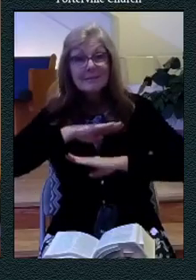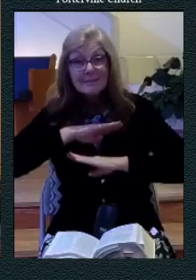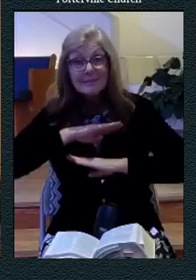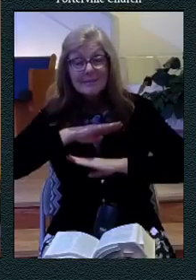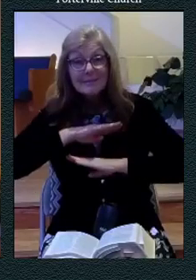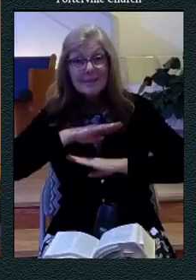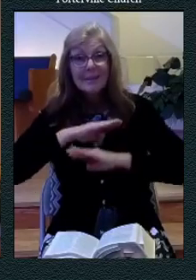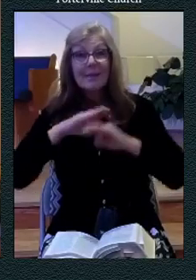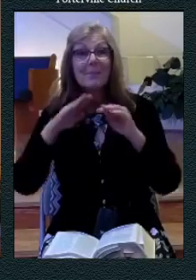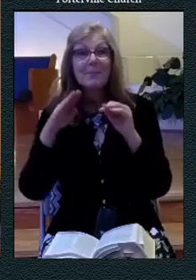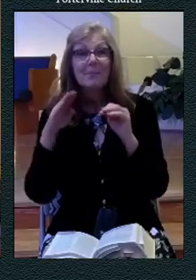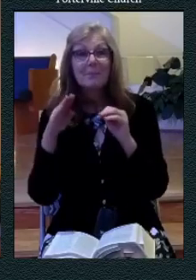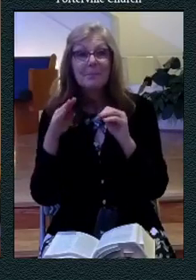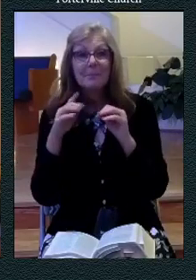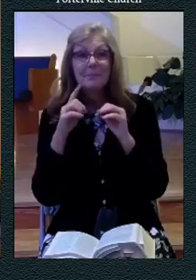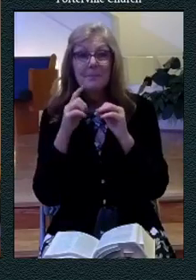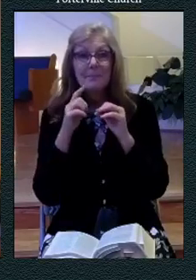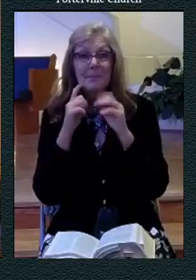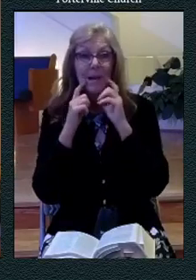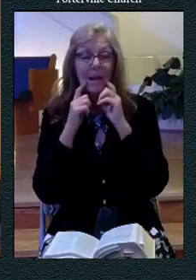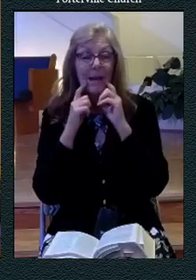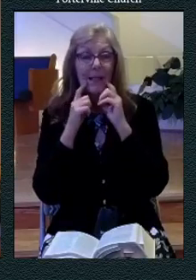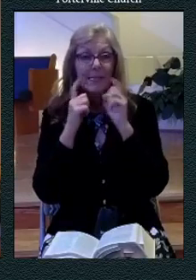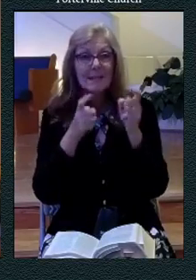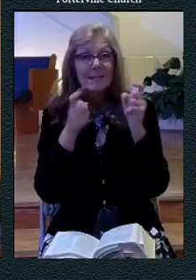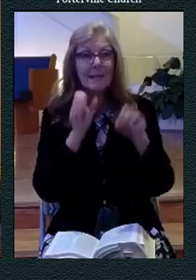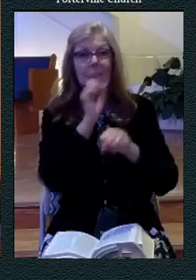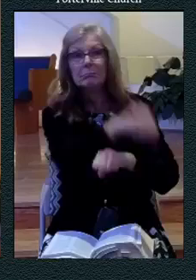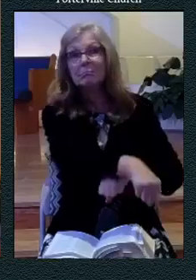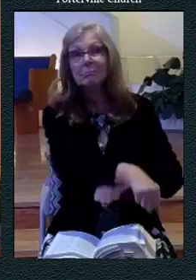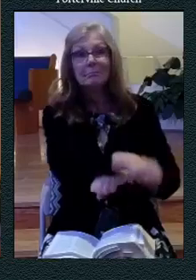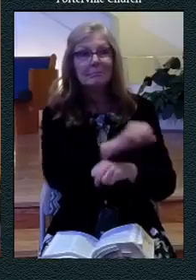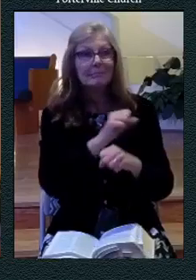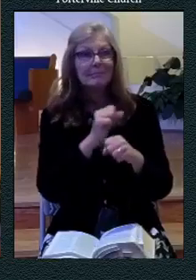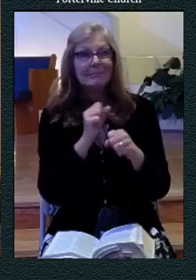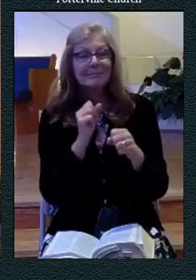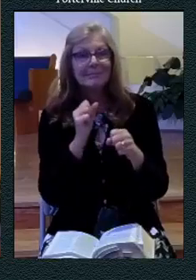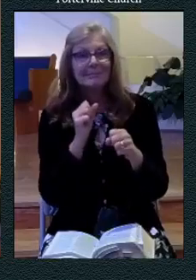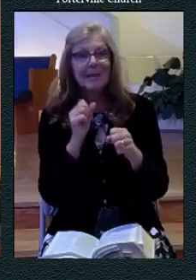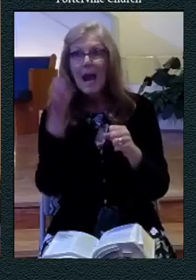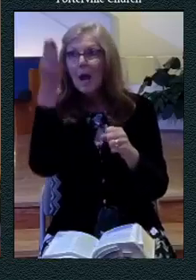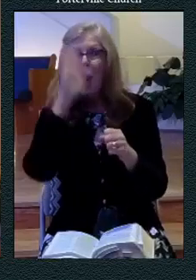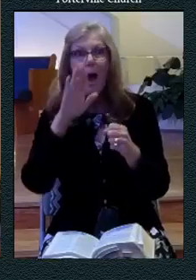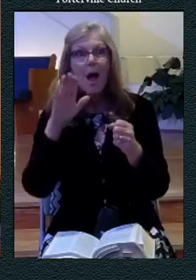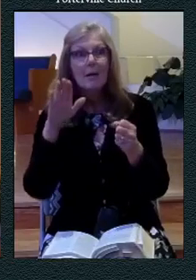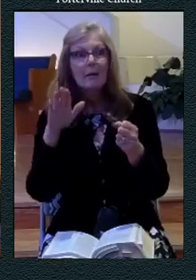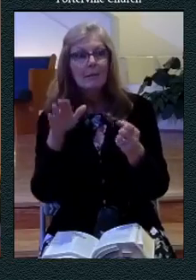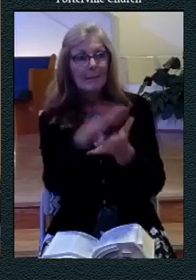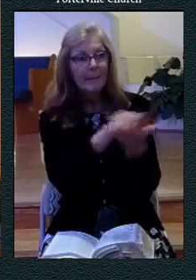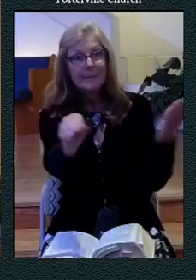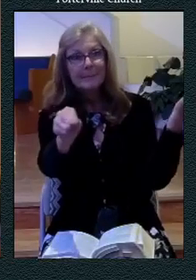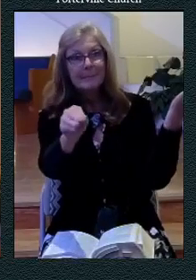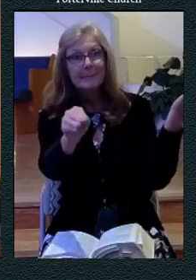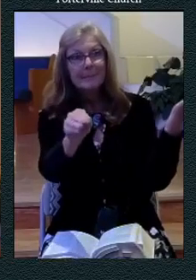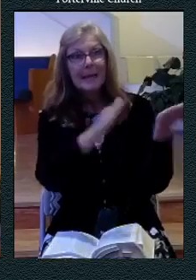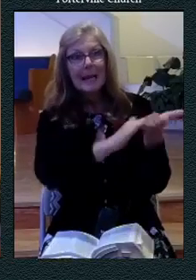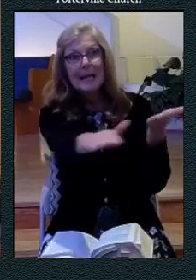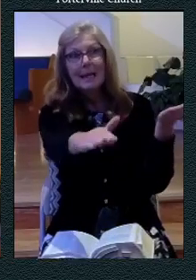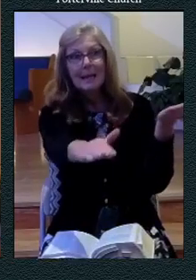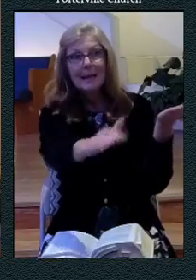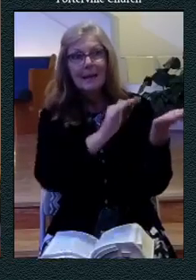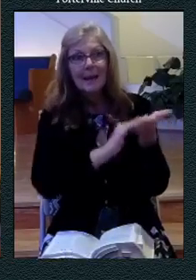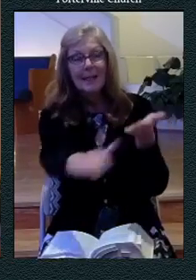brought a power greater than sin over against sin, and he wiped it out. That's what has been